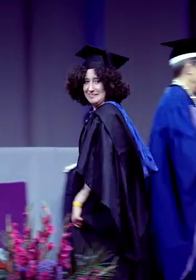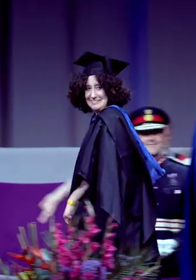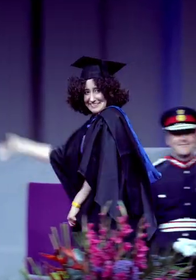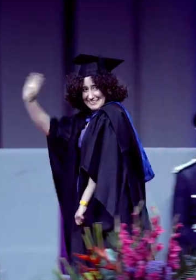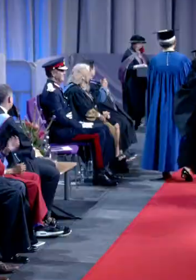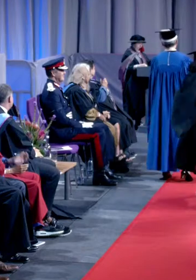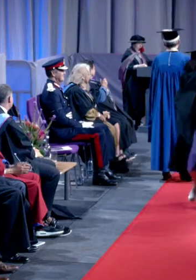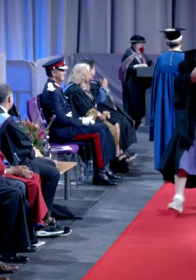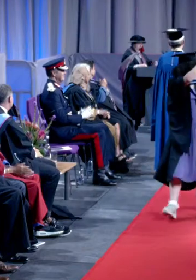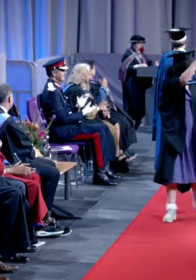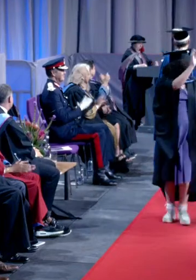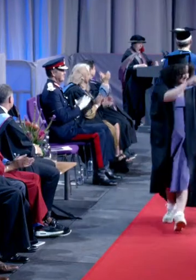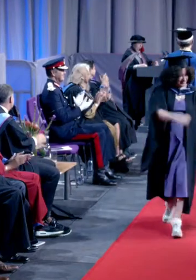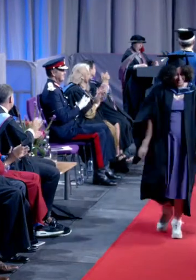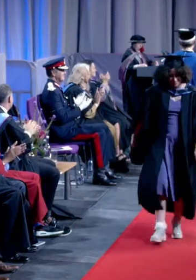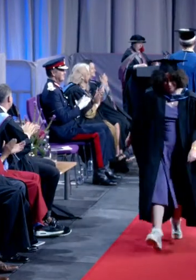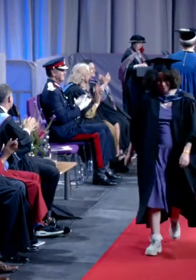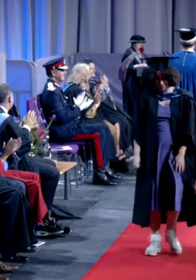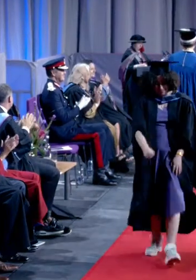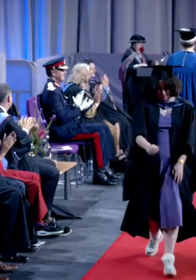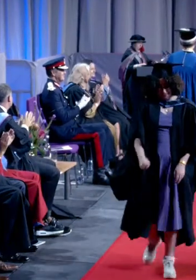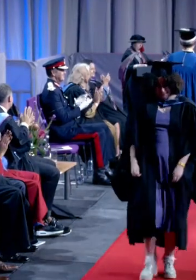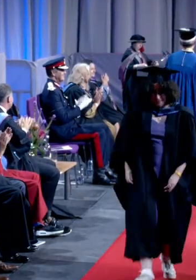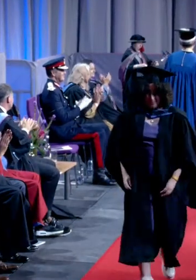Eva Marley.